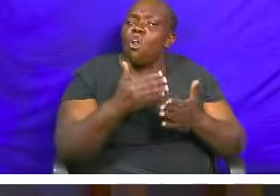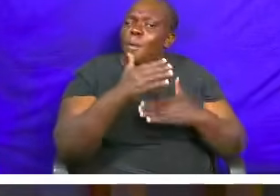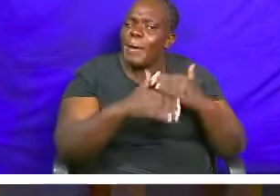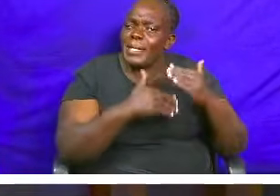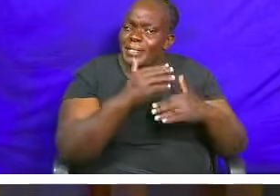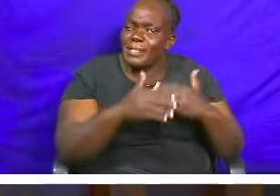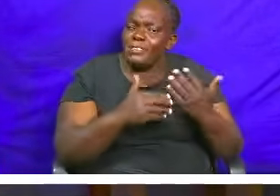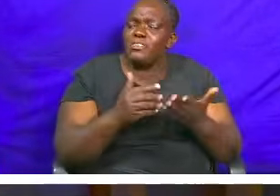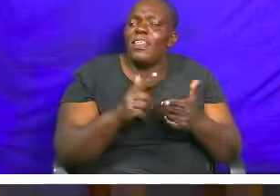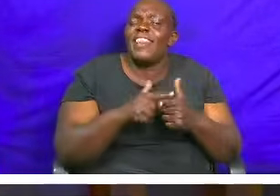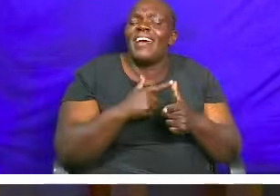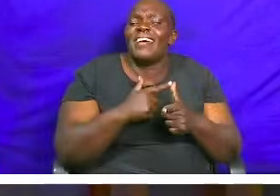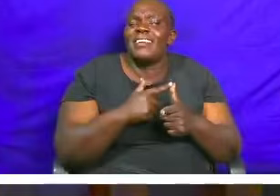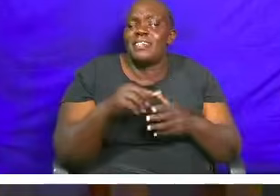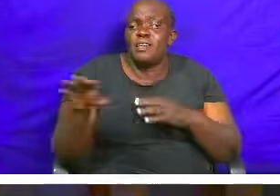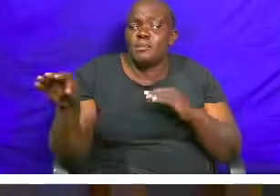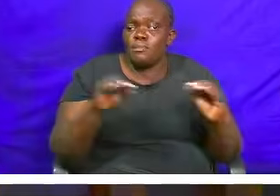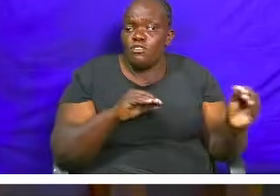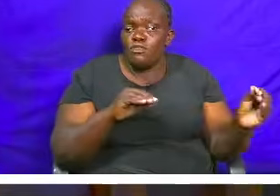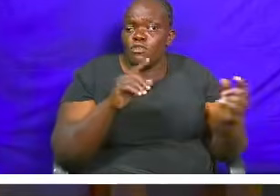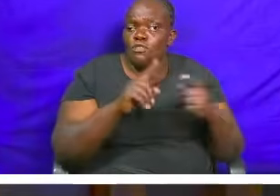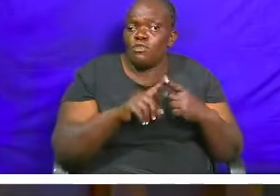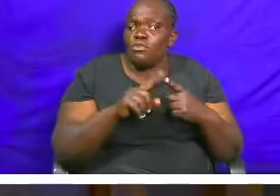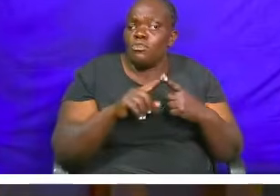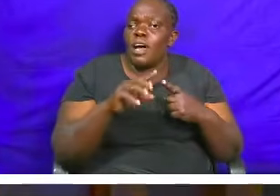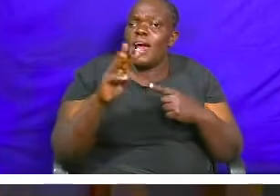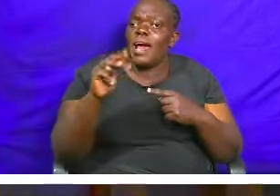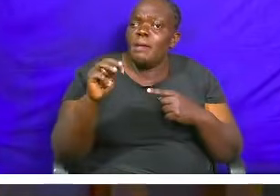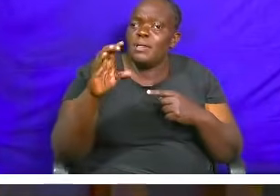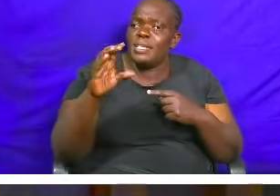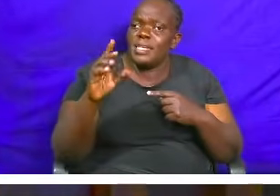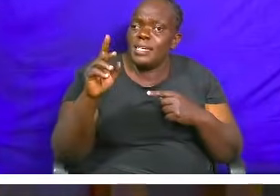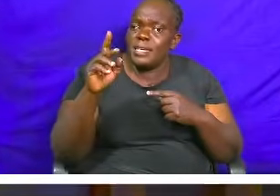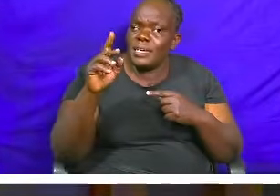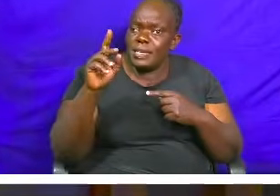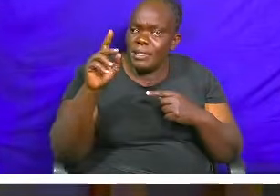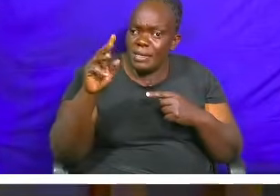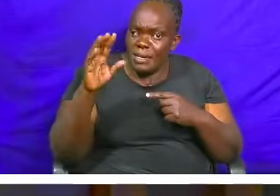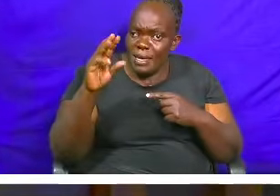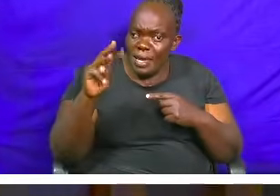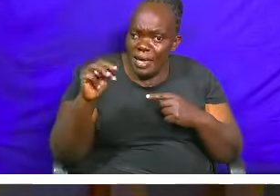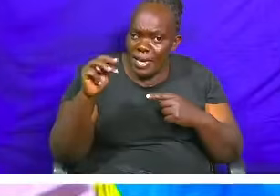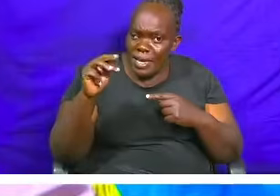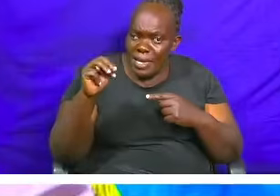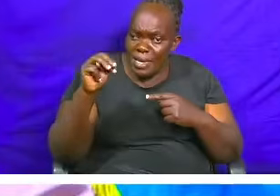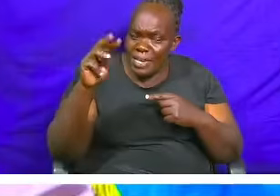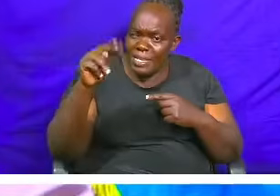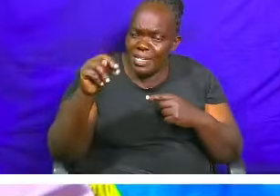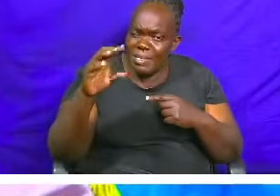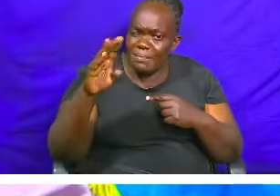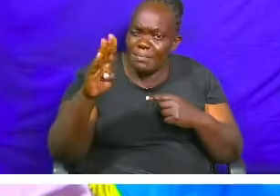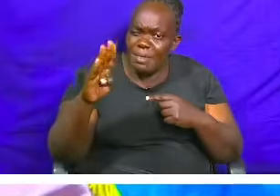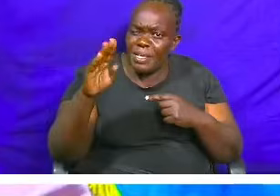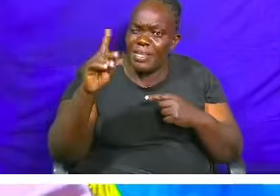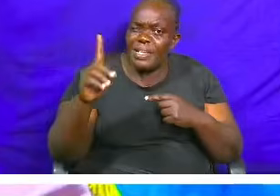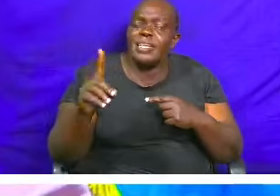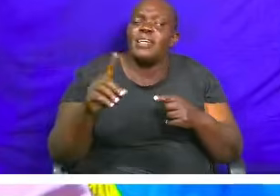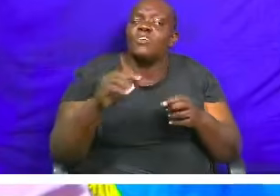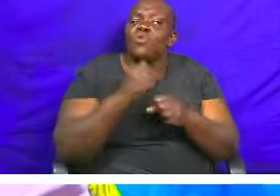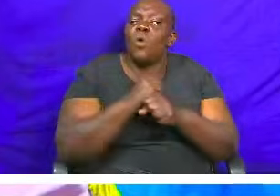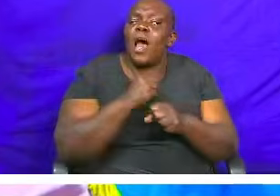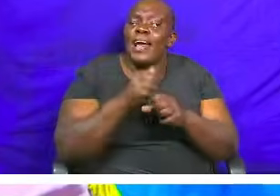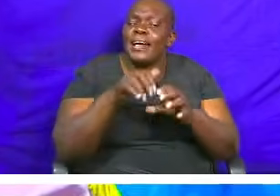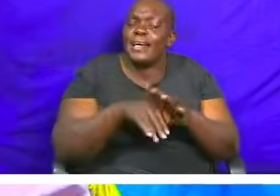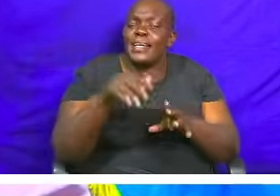then I moved to their LPG plant in Nairobi. So you understand LPG? I'm more versed with LPG operations. That's where I